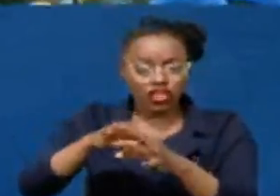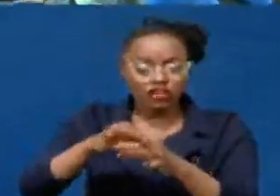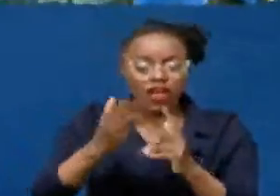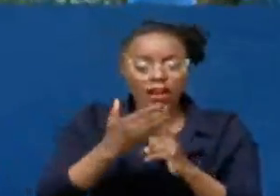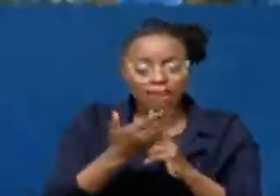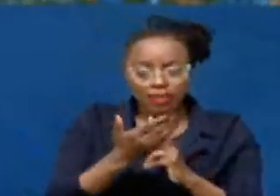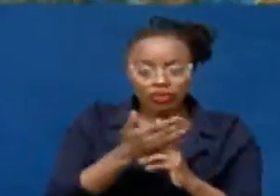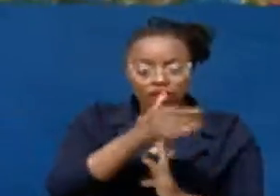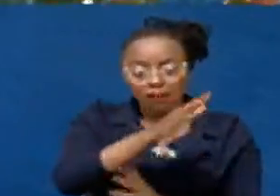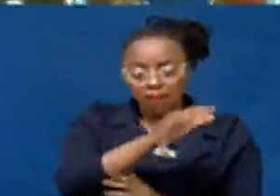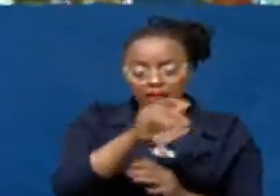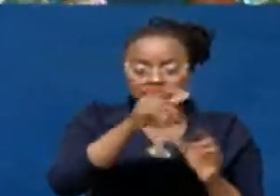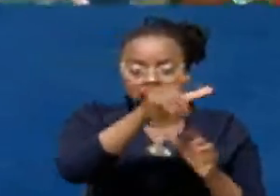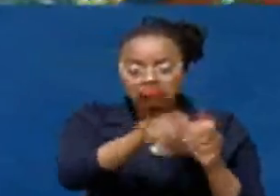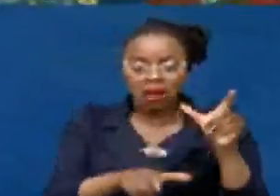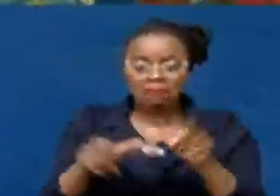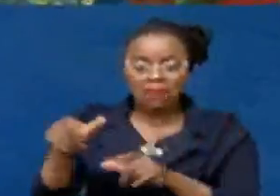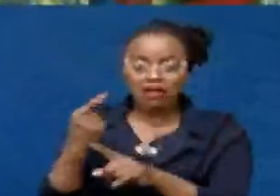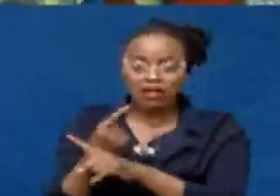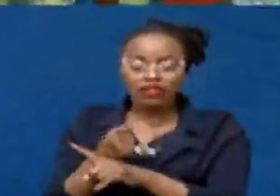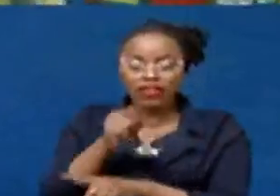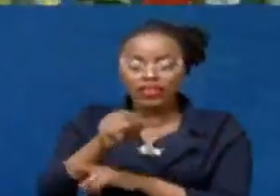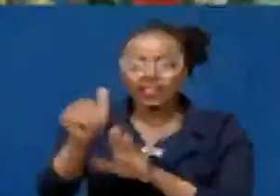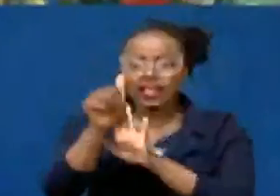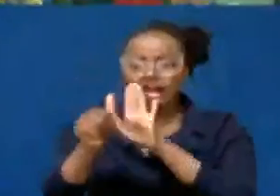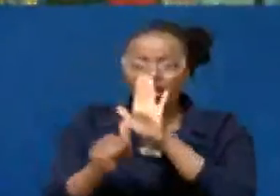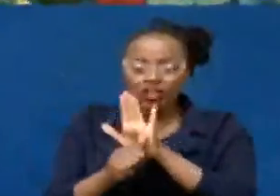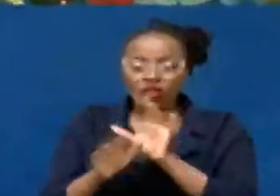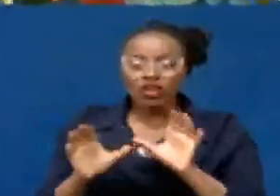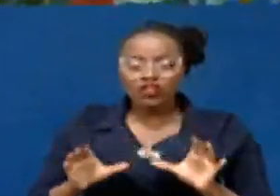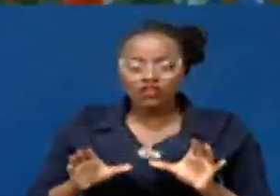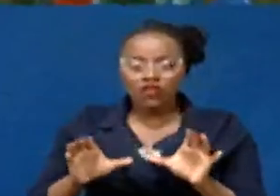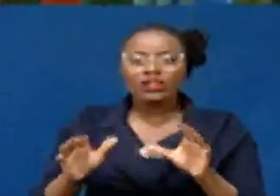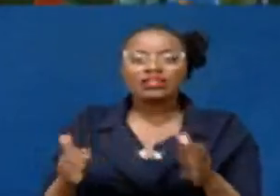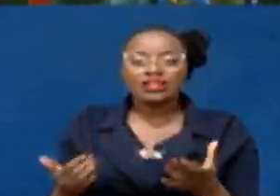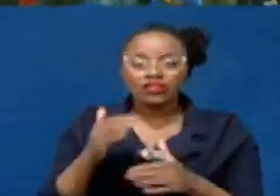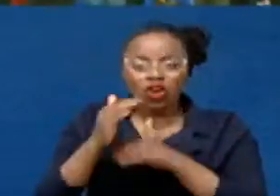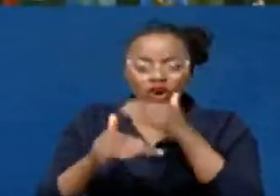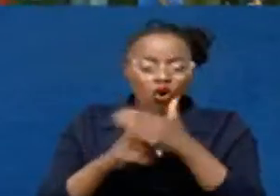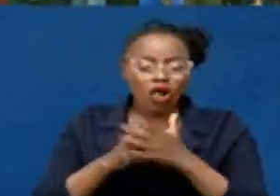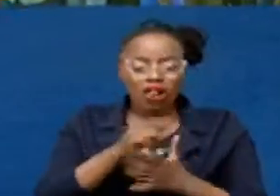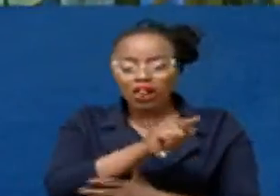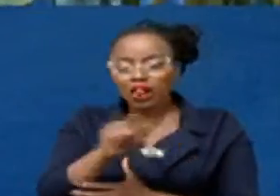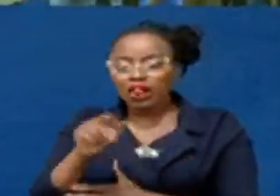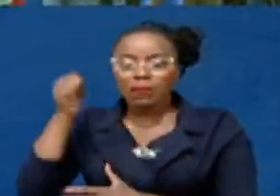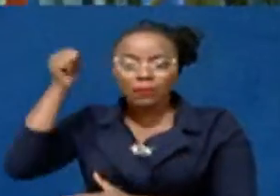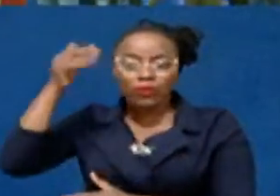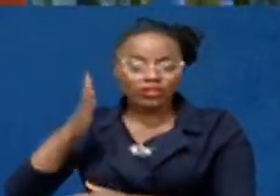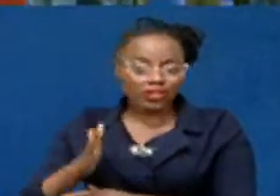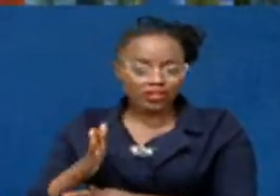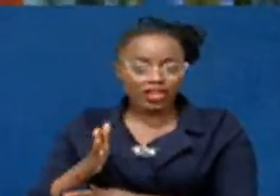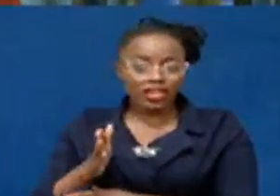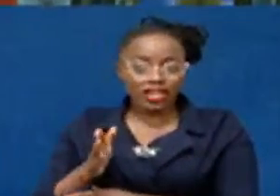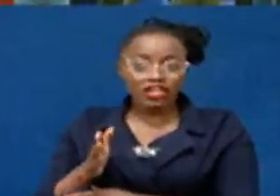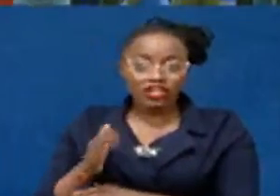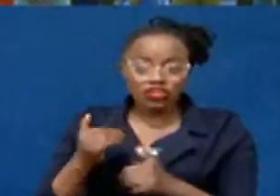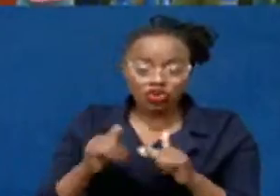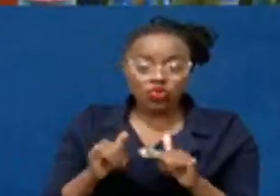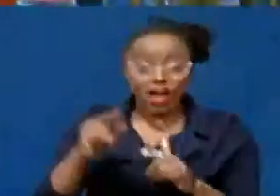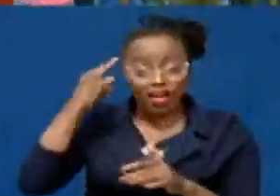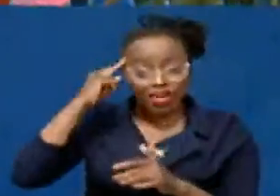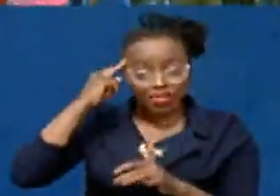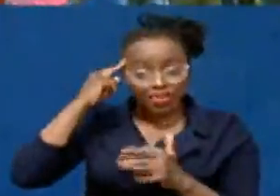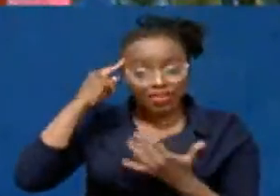between their candidates. Now, this article has forced all these politicians to actually